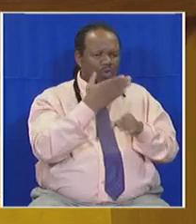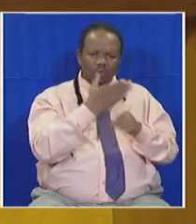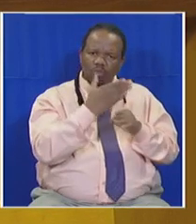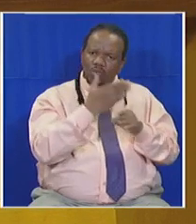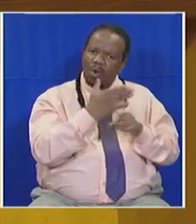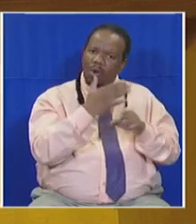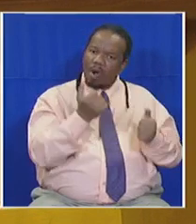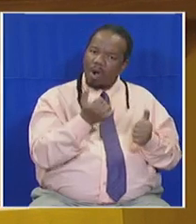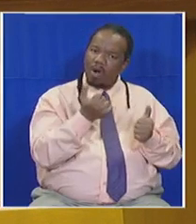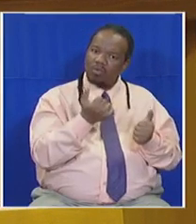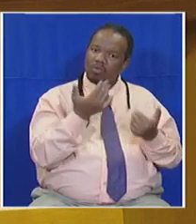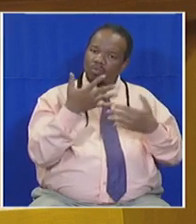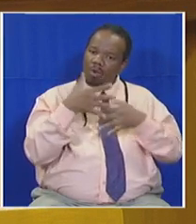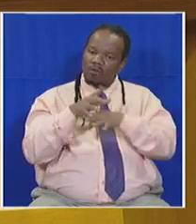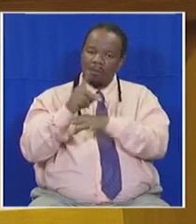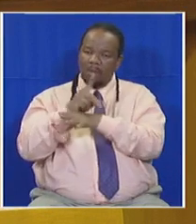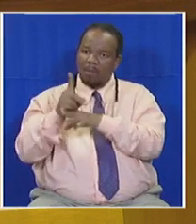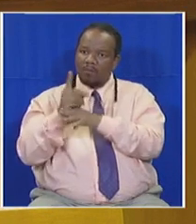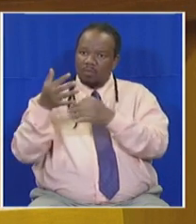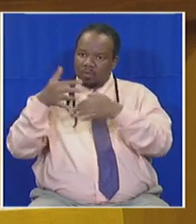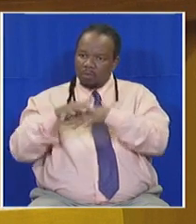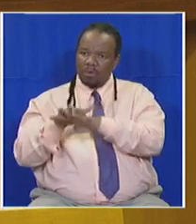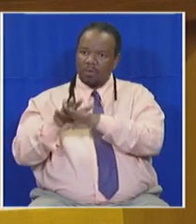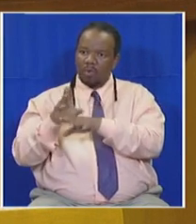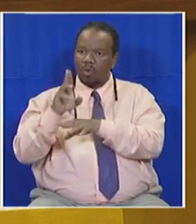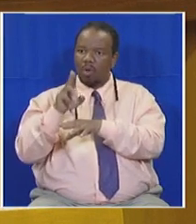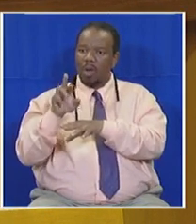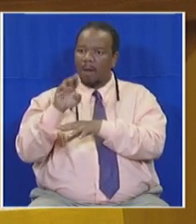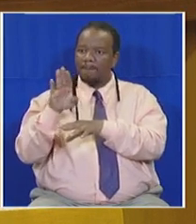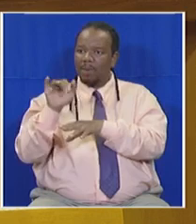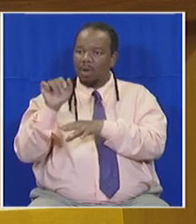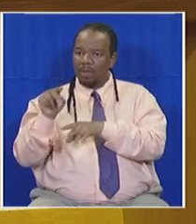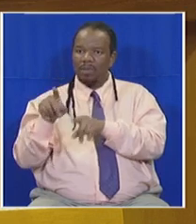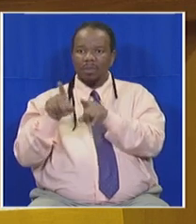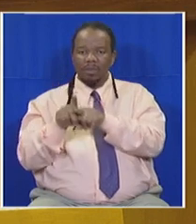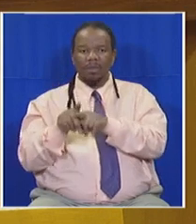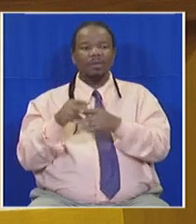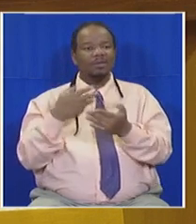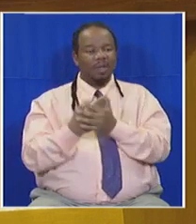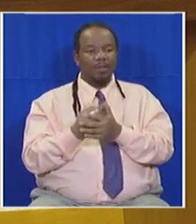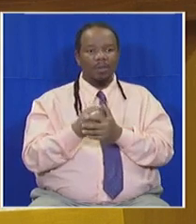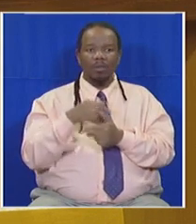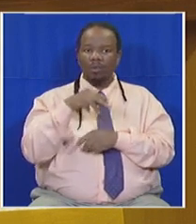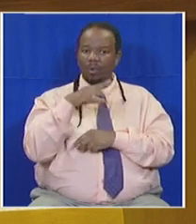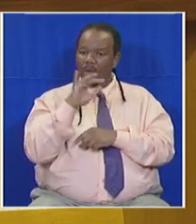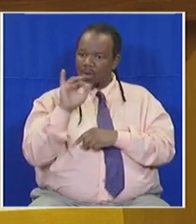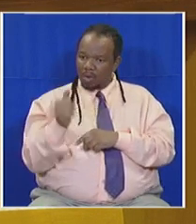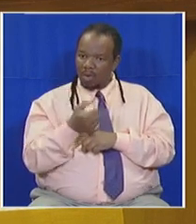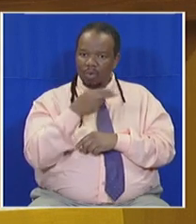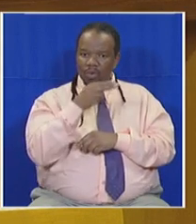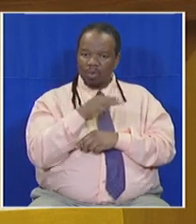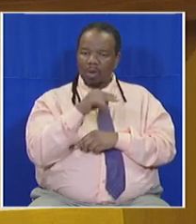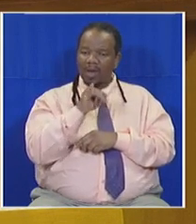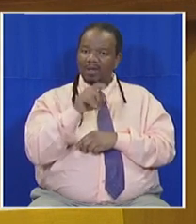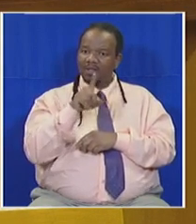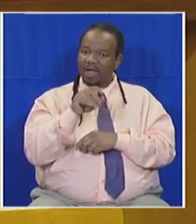urban development framework. The IUDF seeks to do what the NDP wants our democratic state